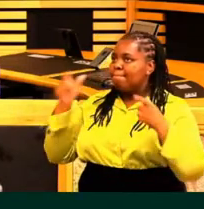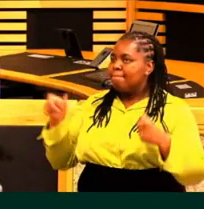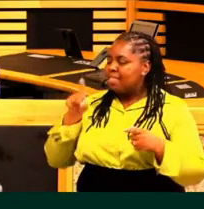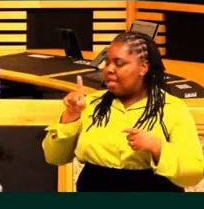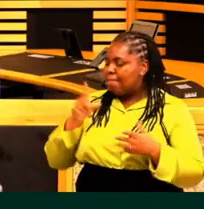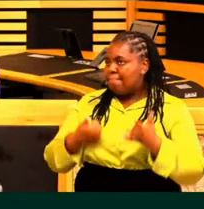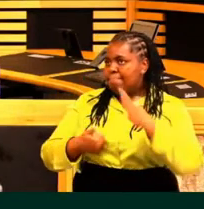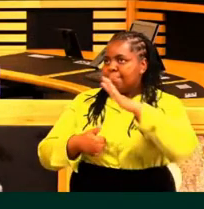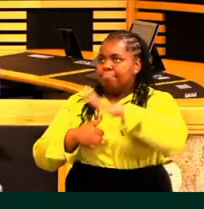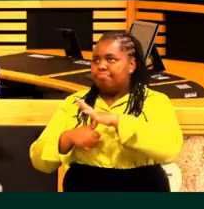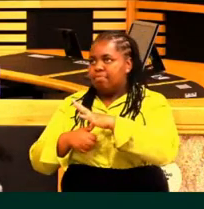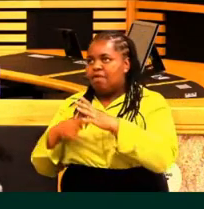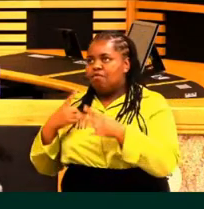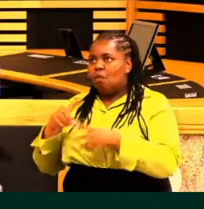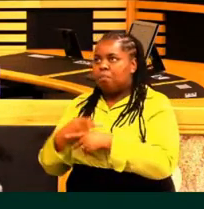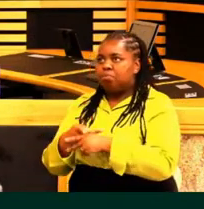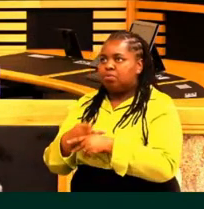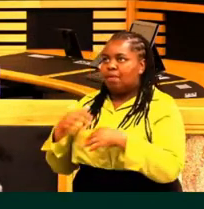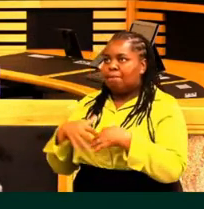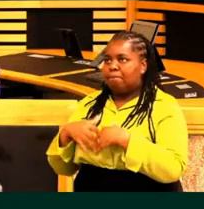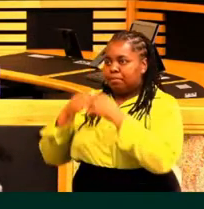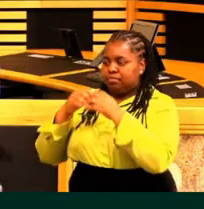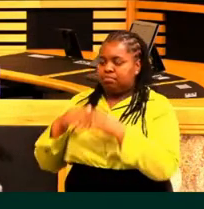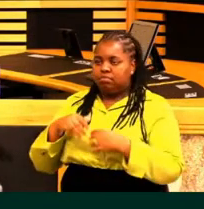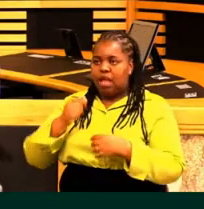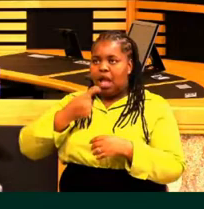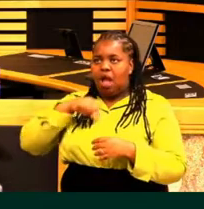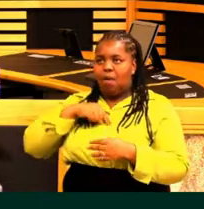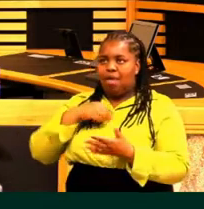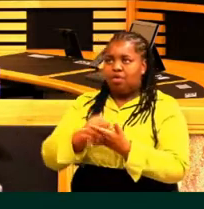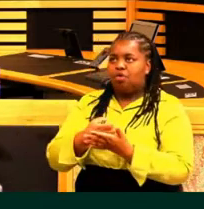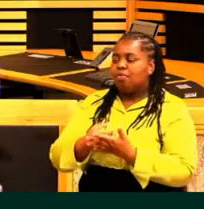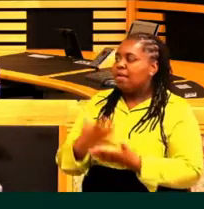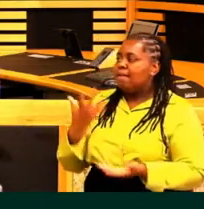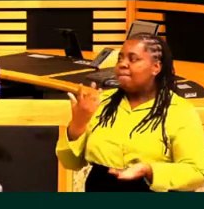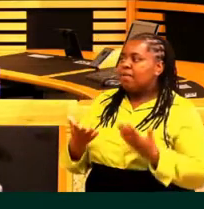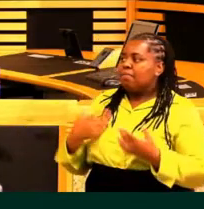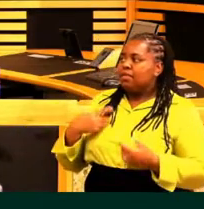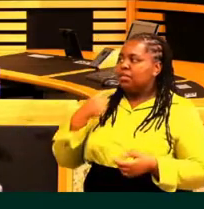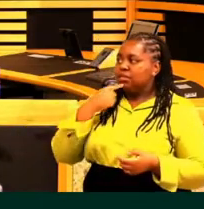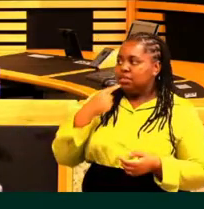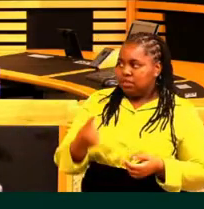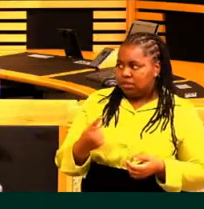the main means of production boosting our economy um